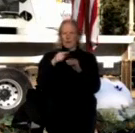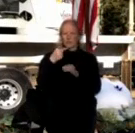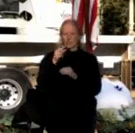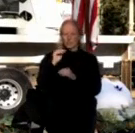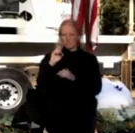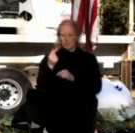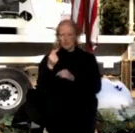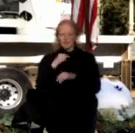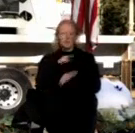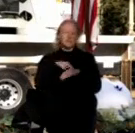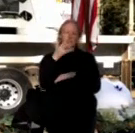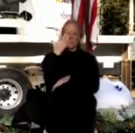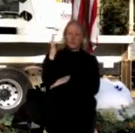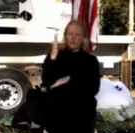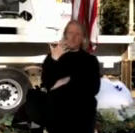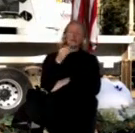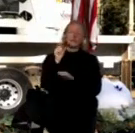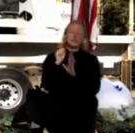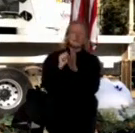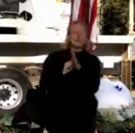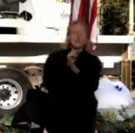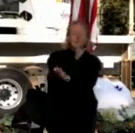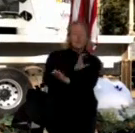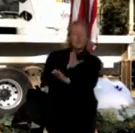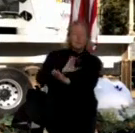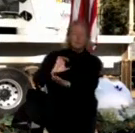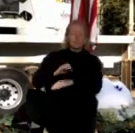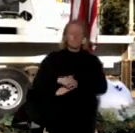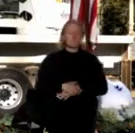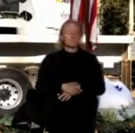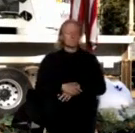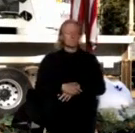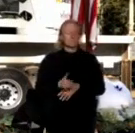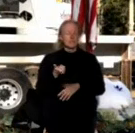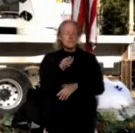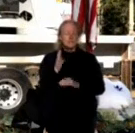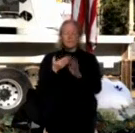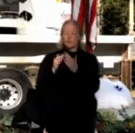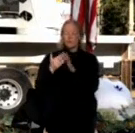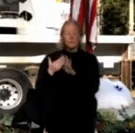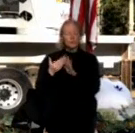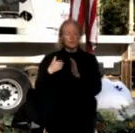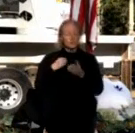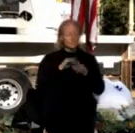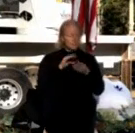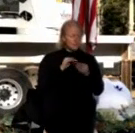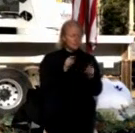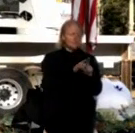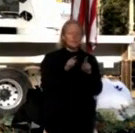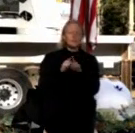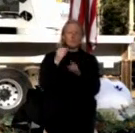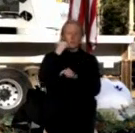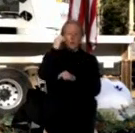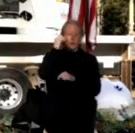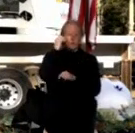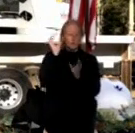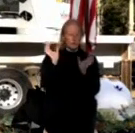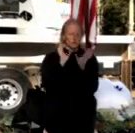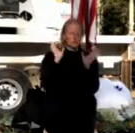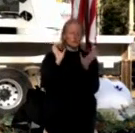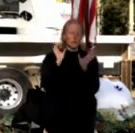National Forest and the great state of Colorado. Several of the communities I mentioned are also home to certified